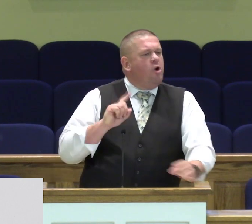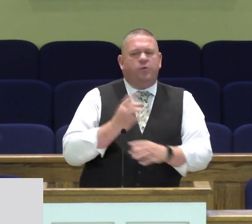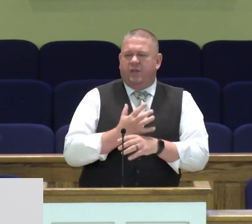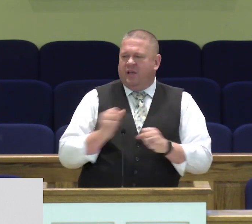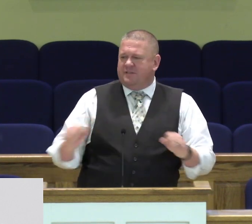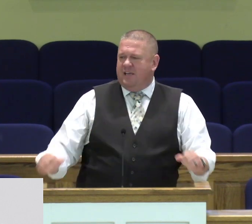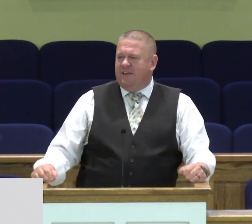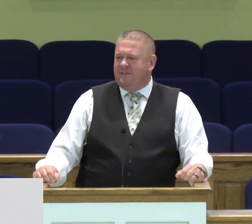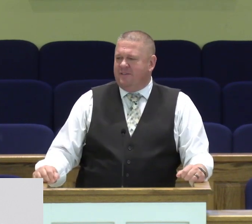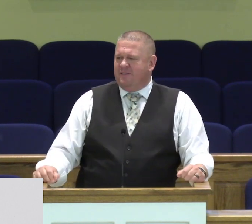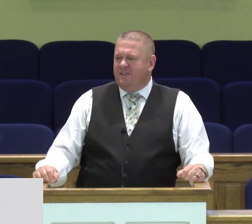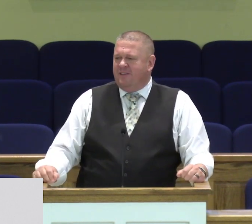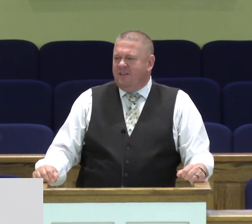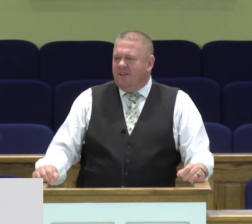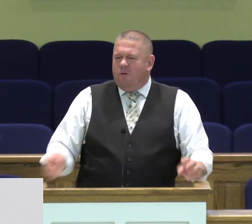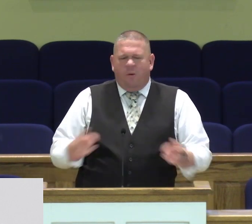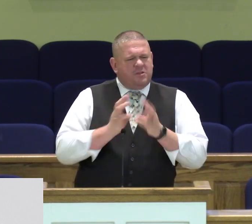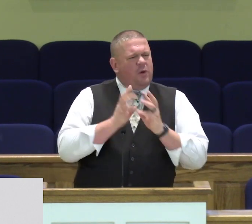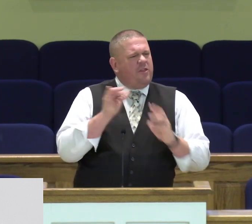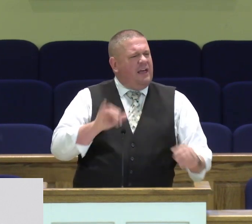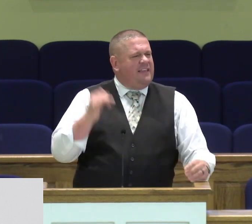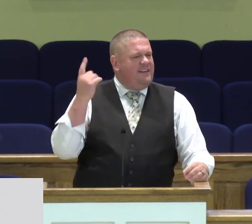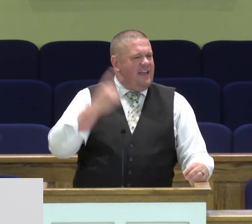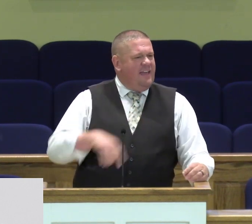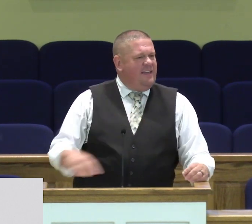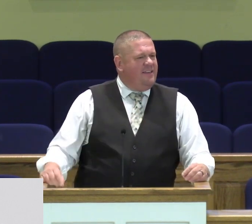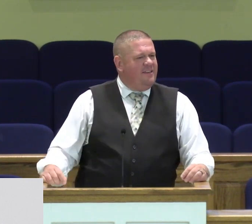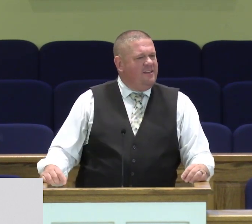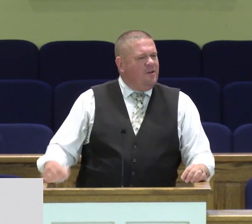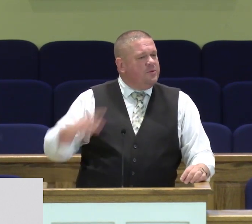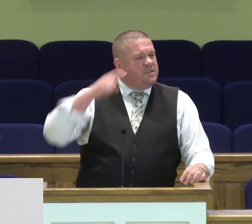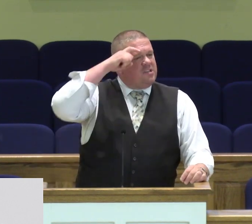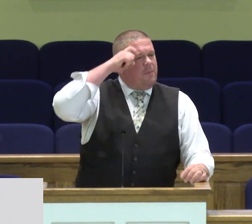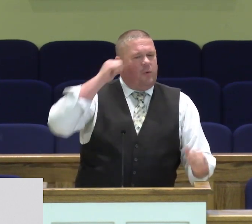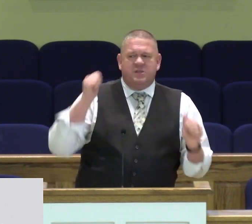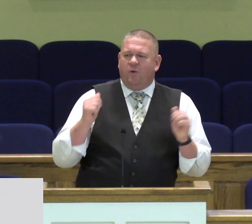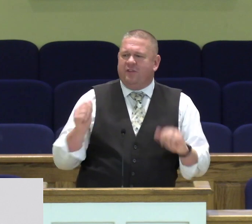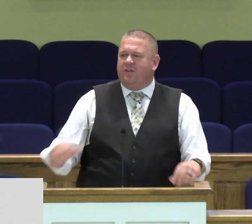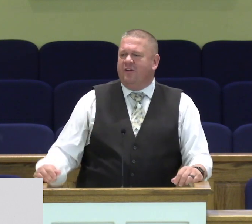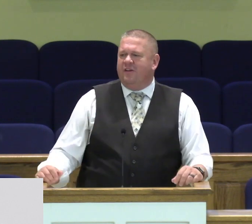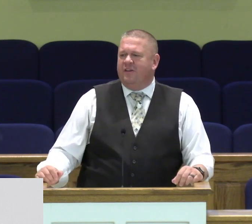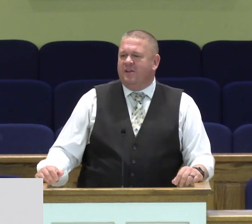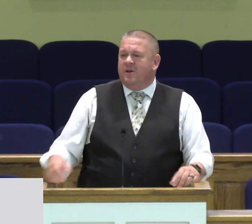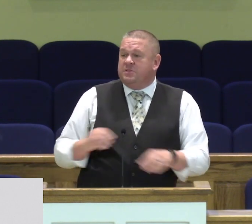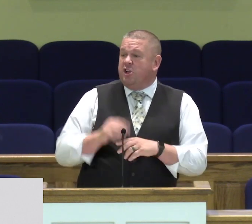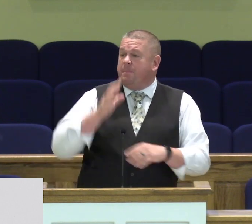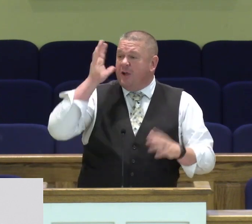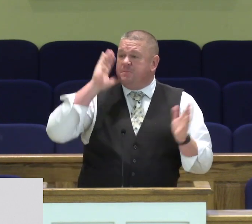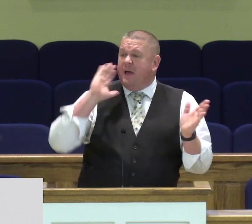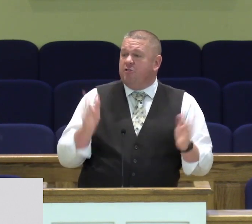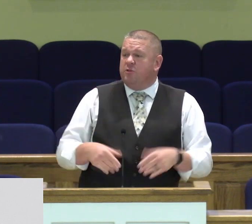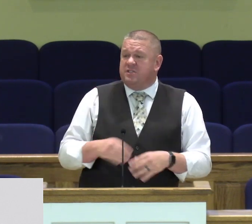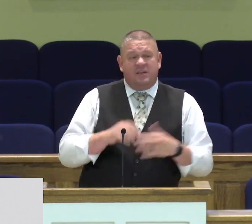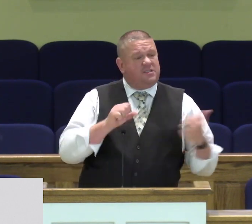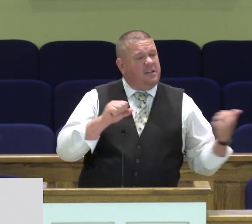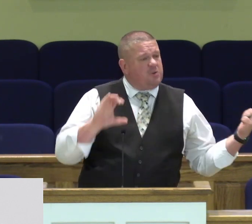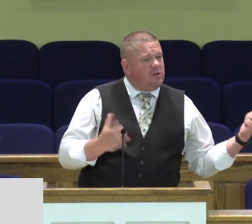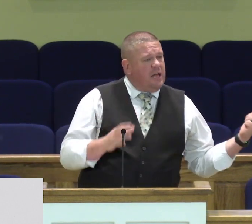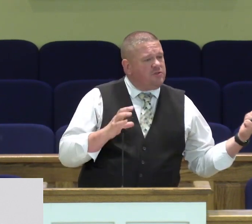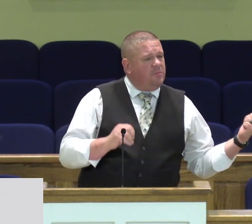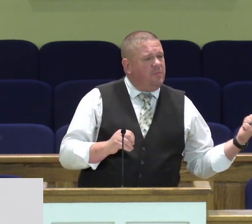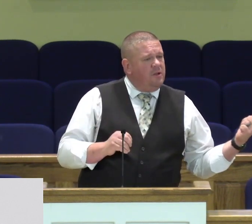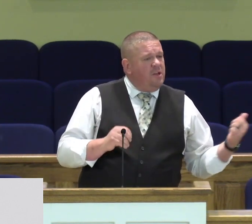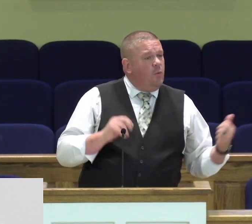Where were you when you got saved? What was the weather like that day? Was it summer? Was it winter? Was it in your parents' bedroom? Was it in the Sunday